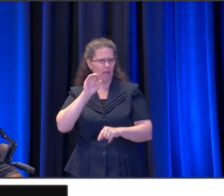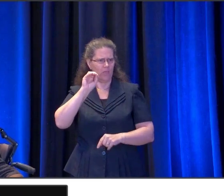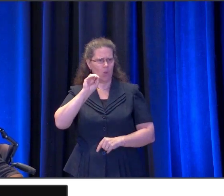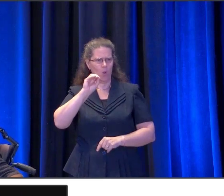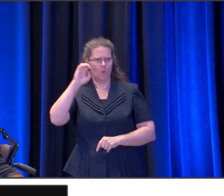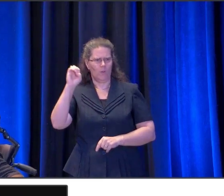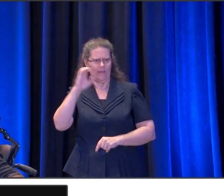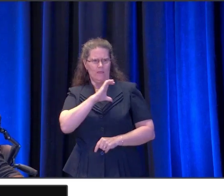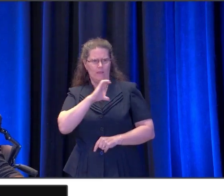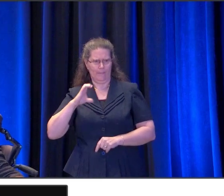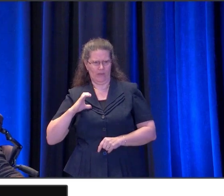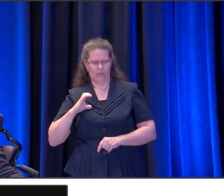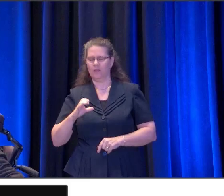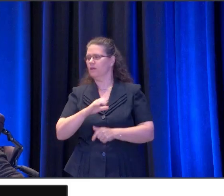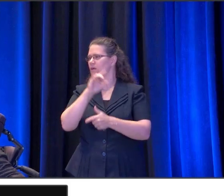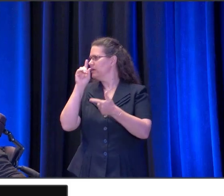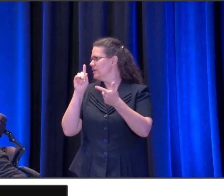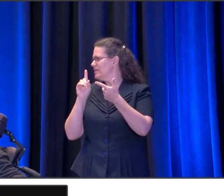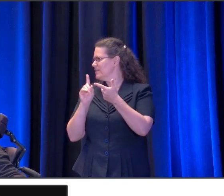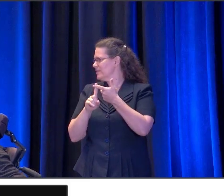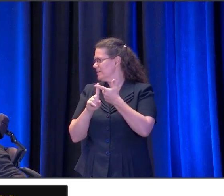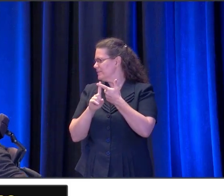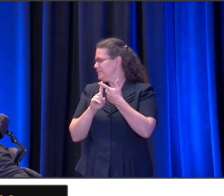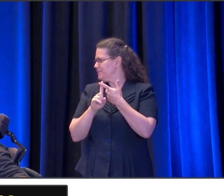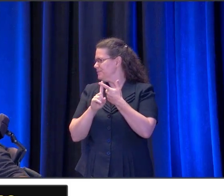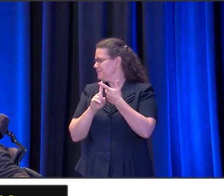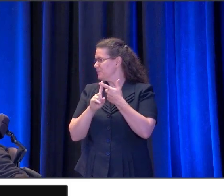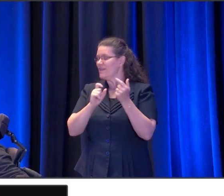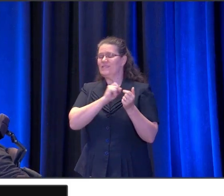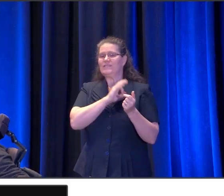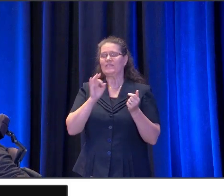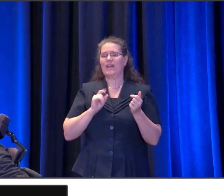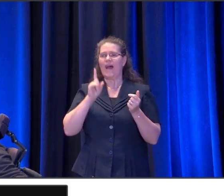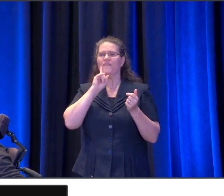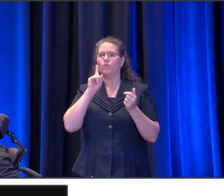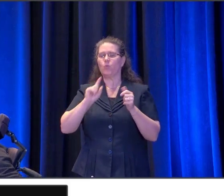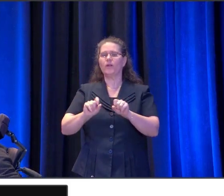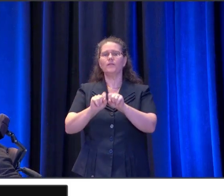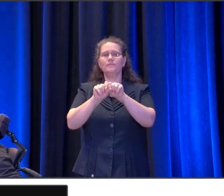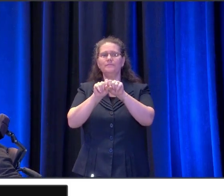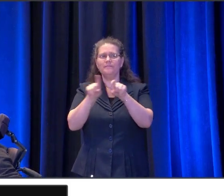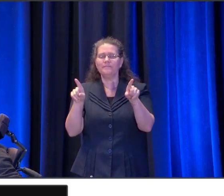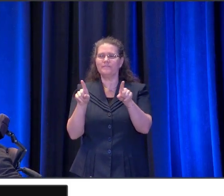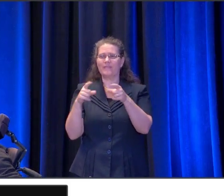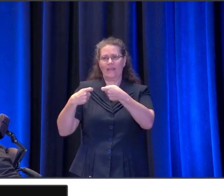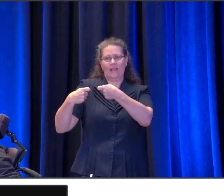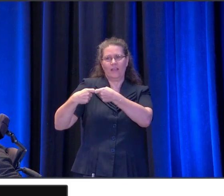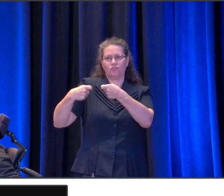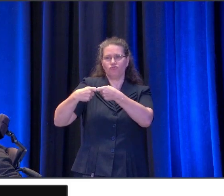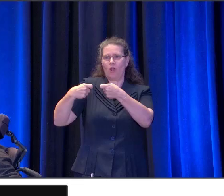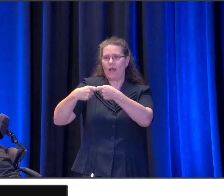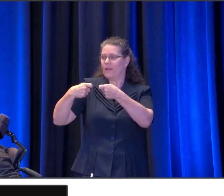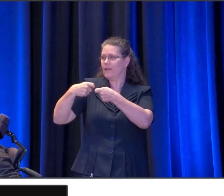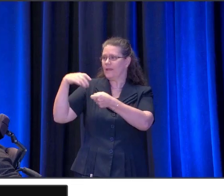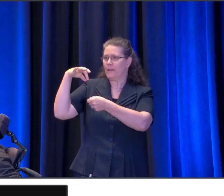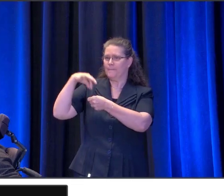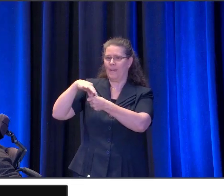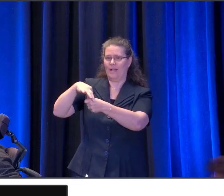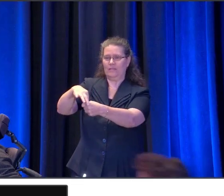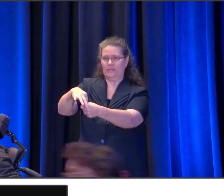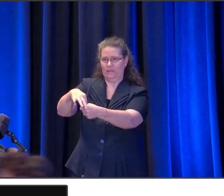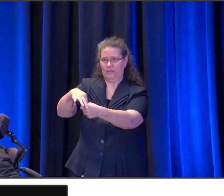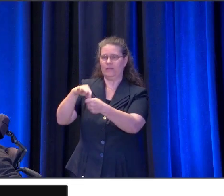2, balloting. Staff will conduct electronic balloting for open board positions at least 30